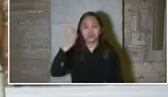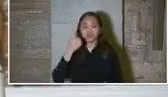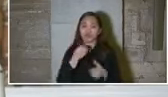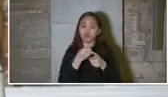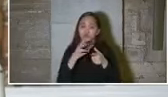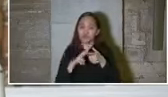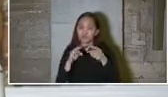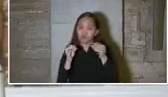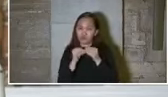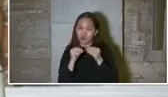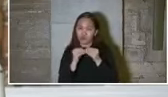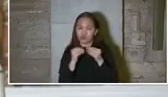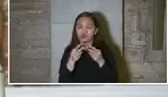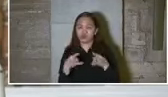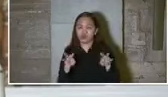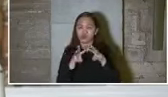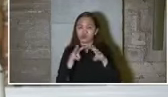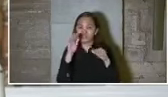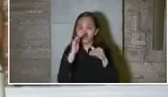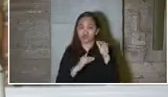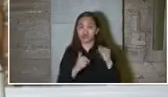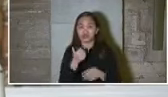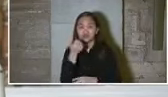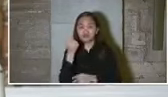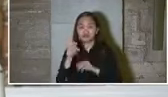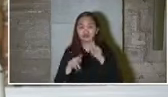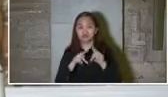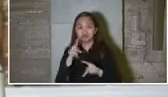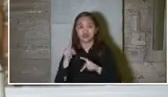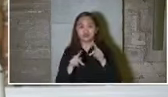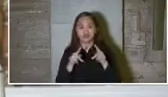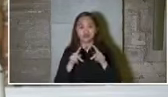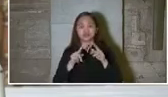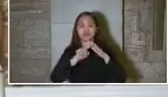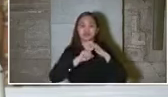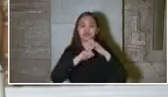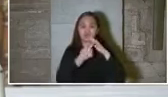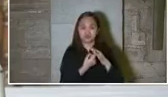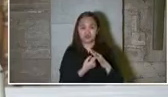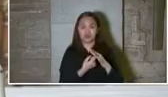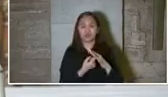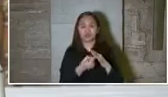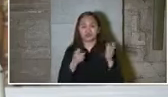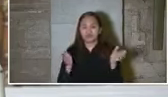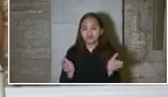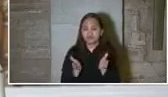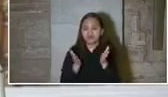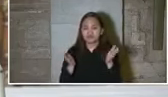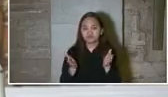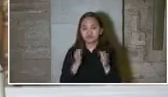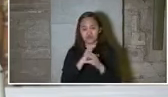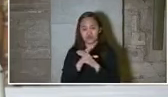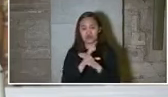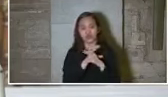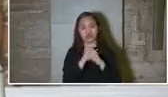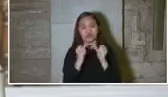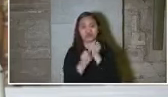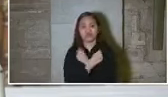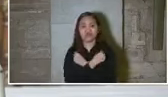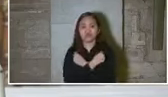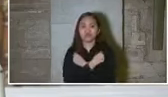more deserving than others, then it will be the start of cultivating love